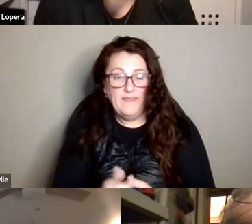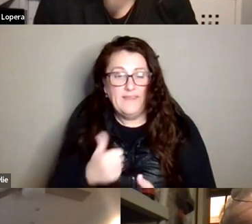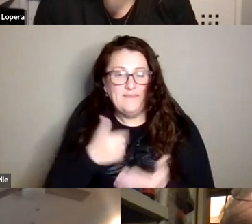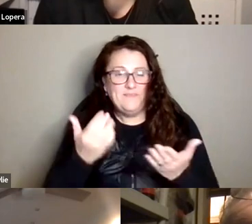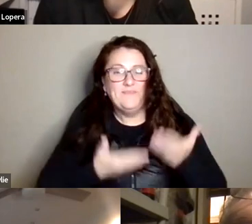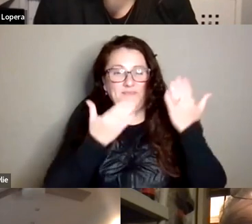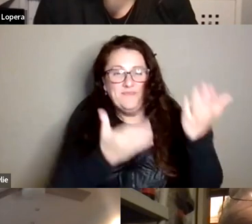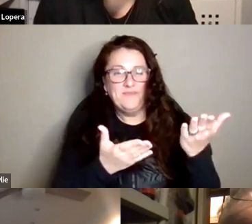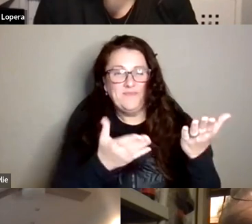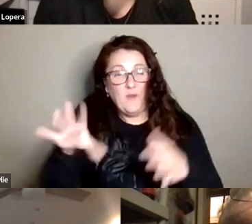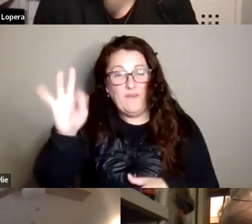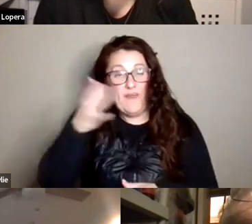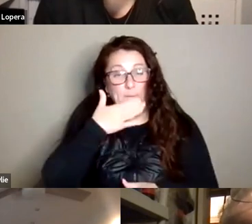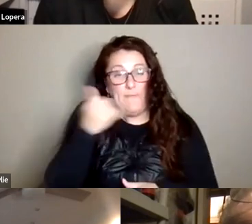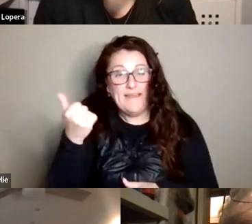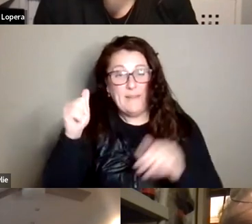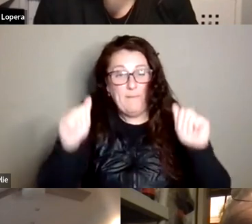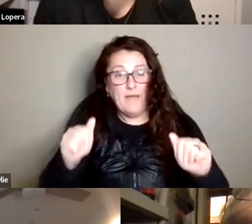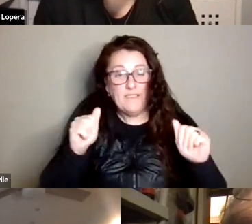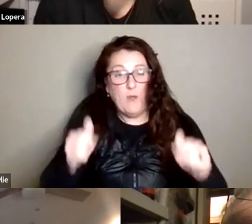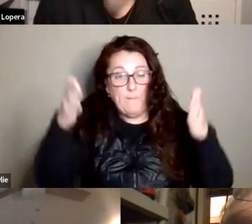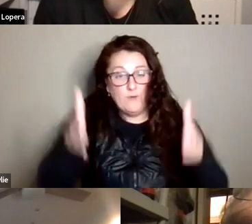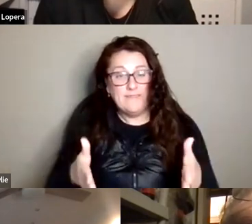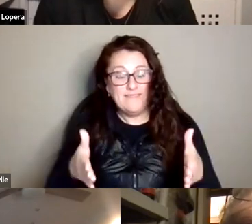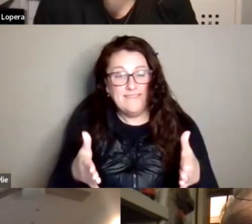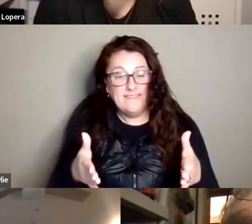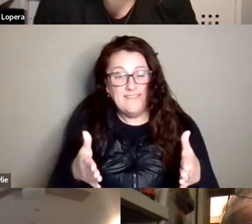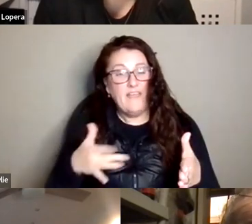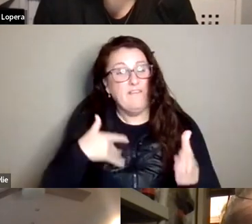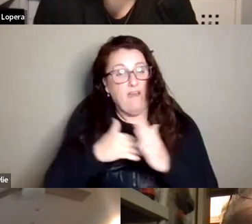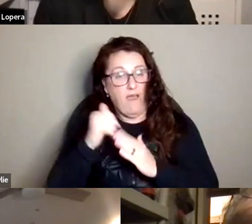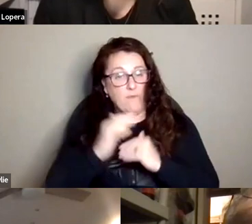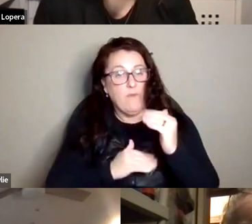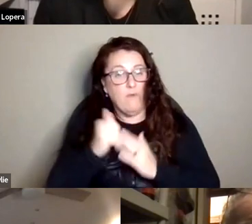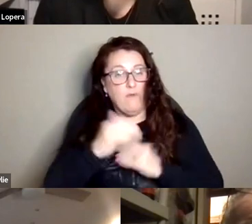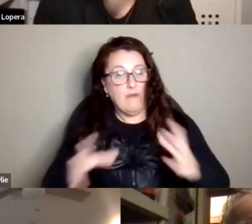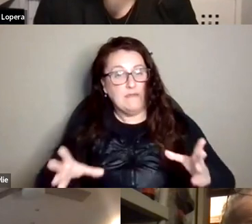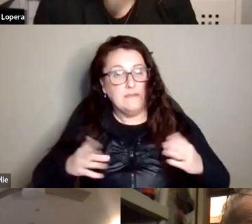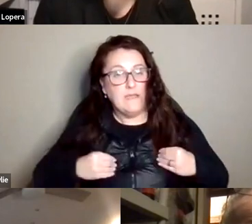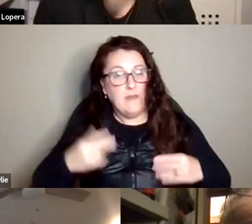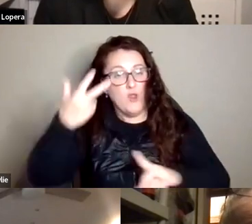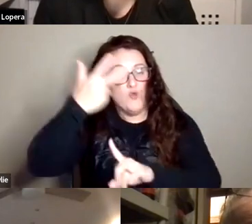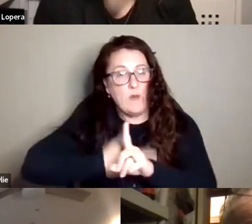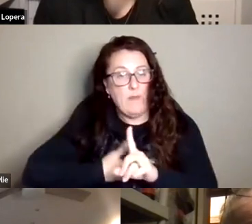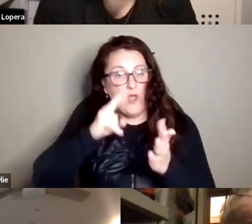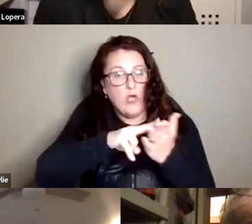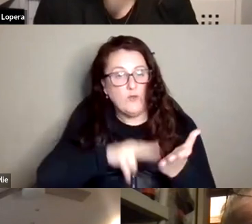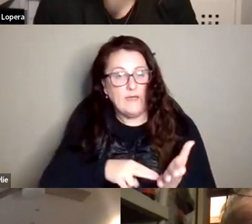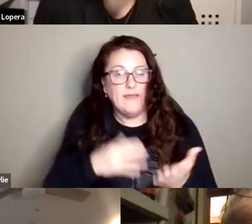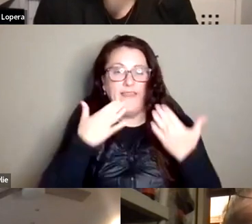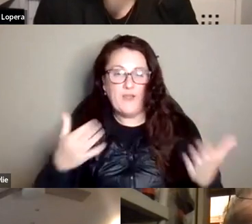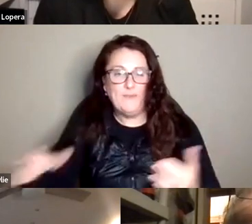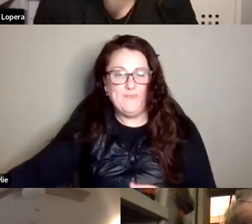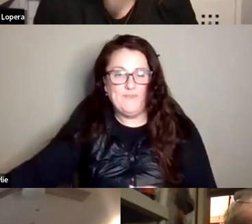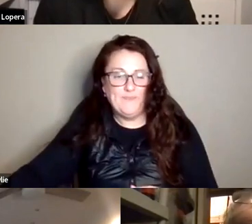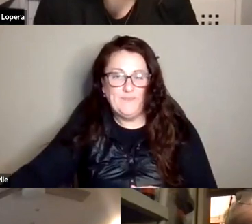recommend that we find the best possible candidate who would feel comfortable accepting a 3-month contract. Thank you very